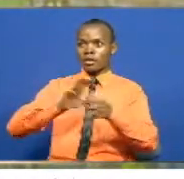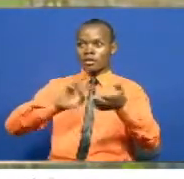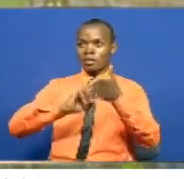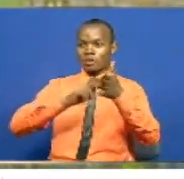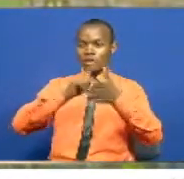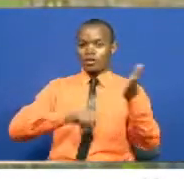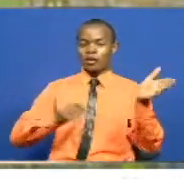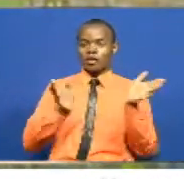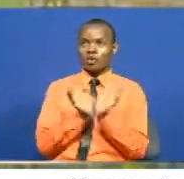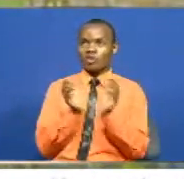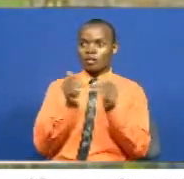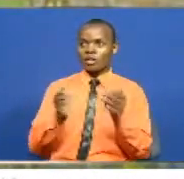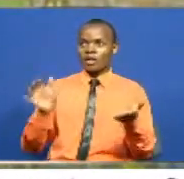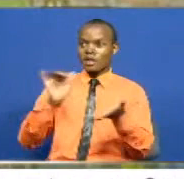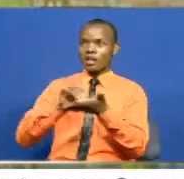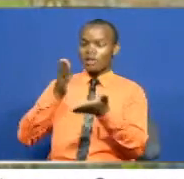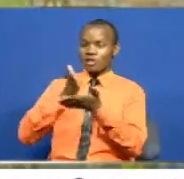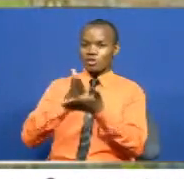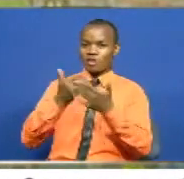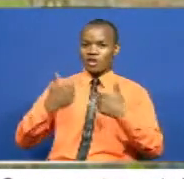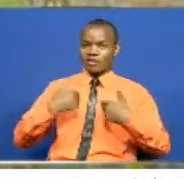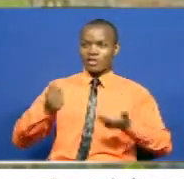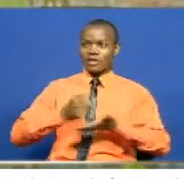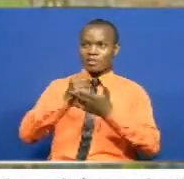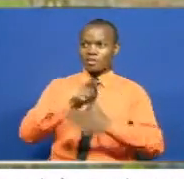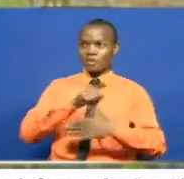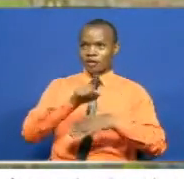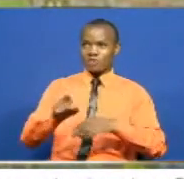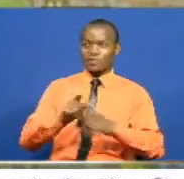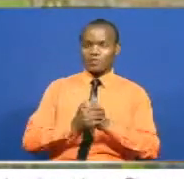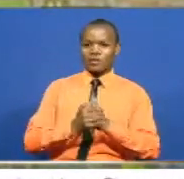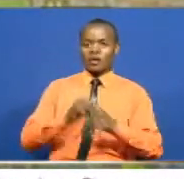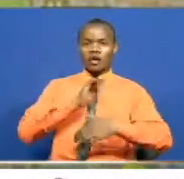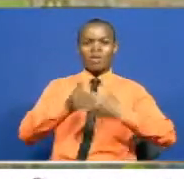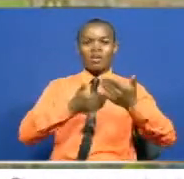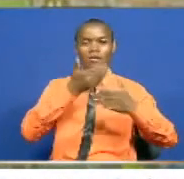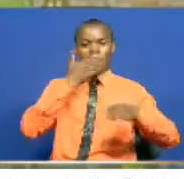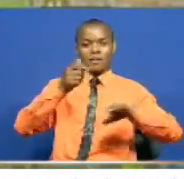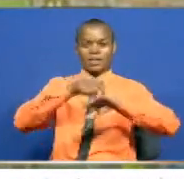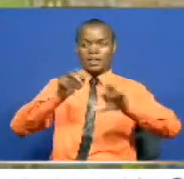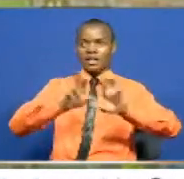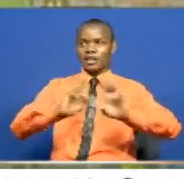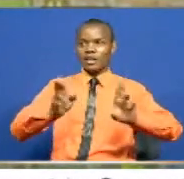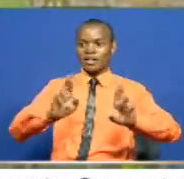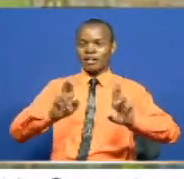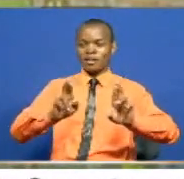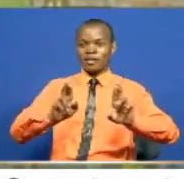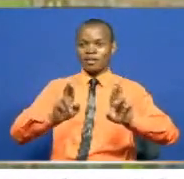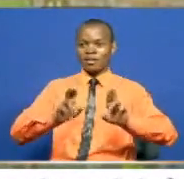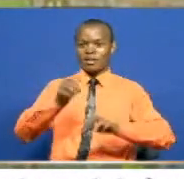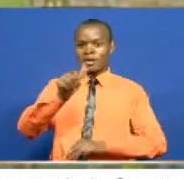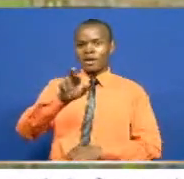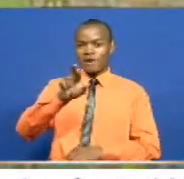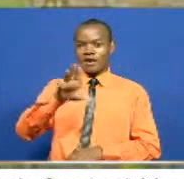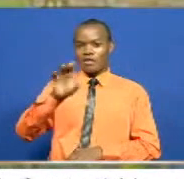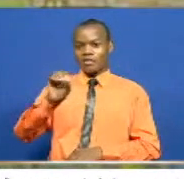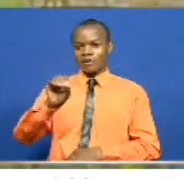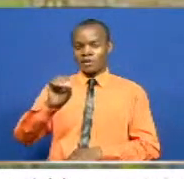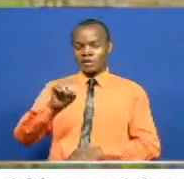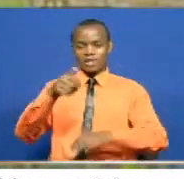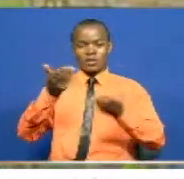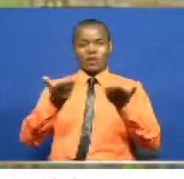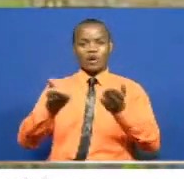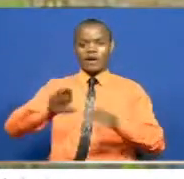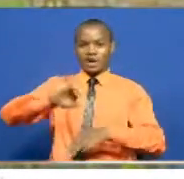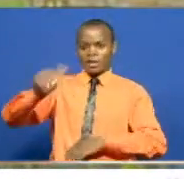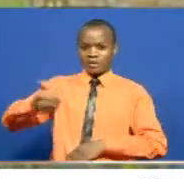Sadat has really pushed you to the edge. Thank you very much, gentlemen, and all the best as you prepare for the AfroBasket qualifiers in